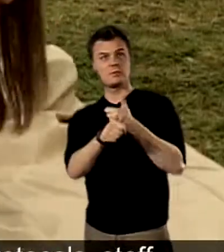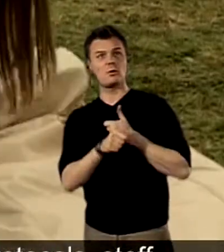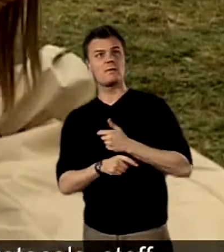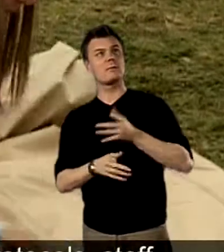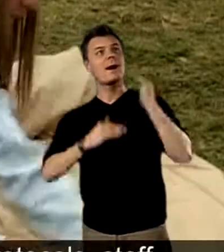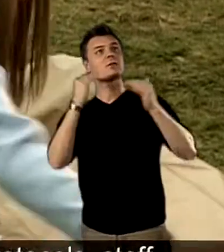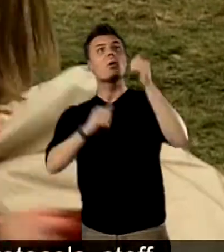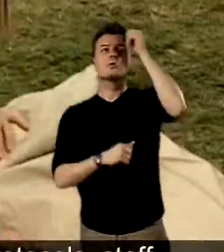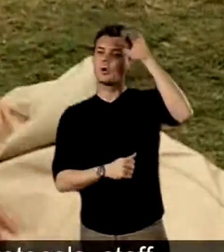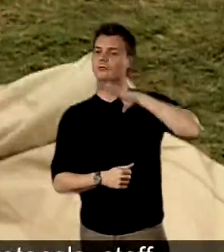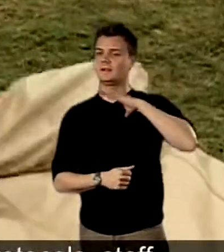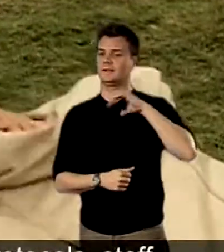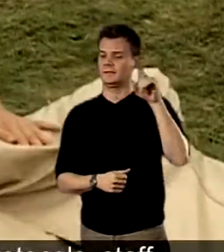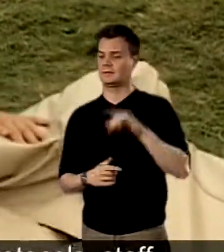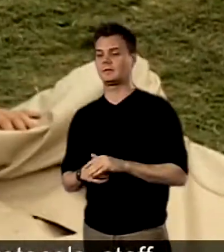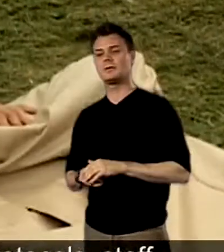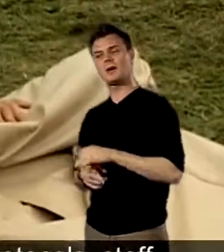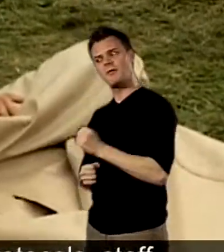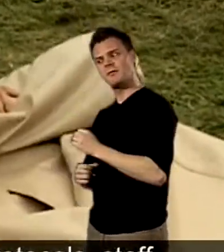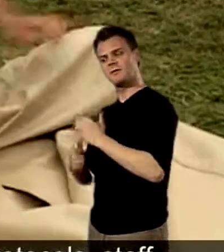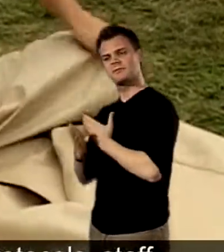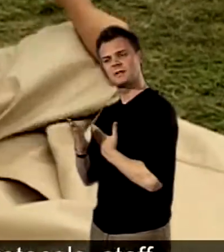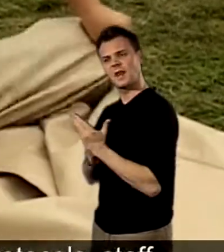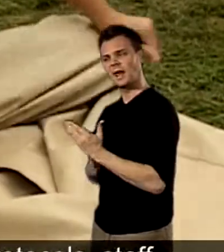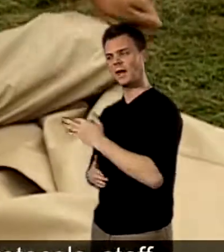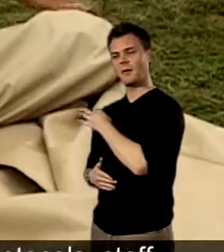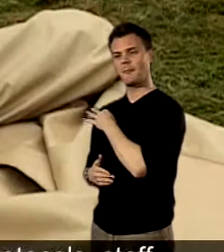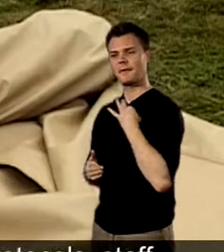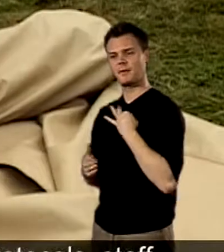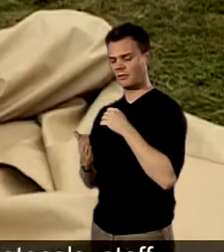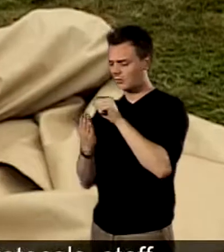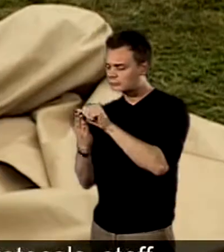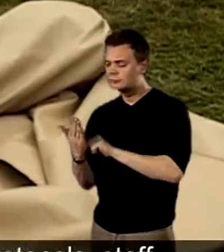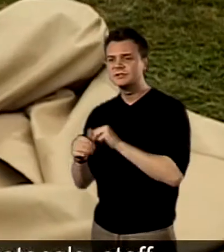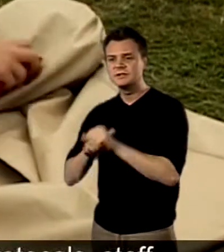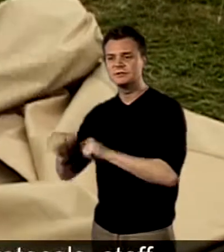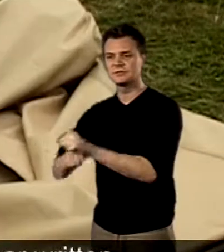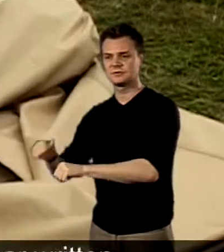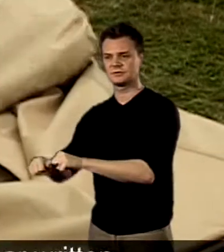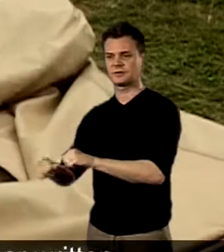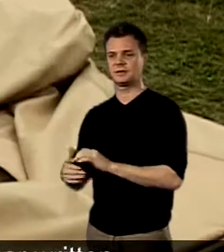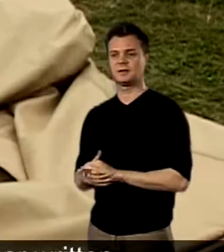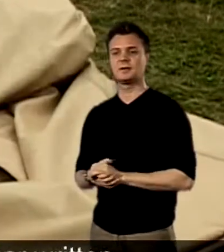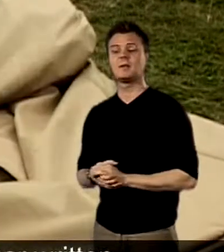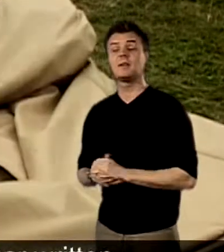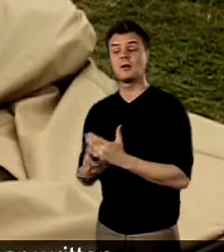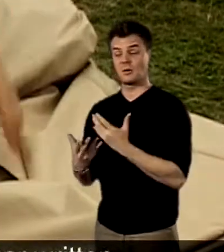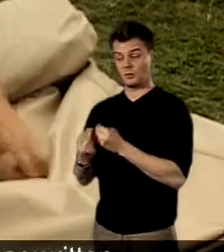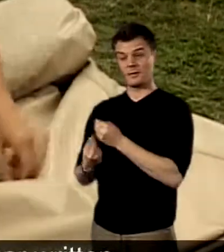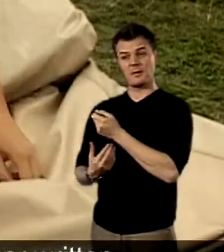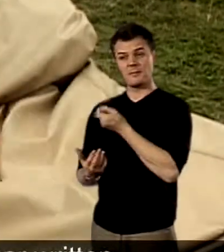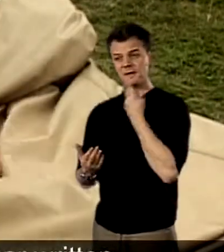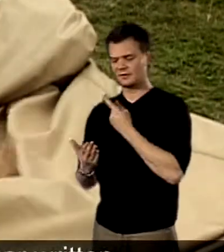Primary, Petersfield has clear medical protocols. Staff trained in medical procedures go on all trips, and medicines together with clear